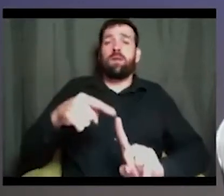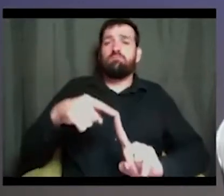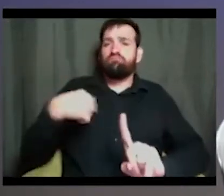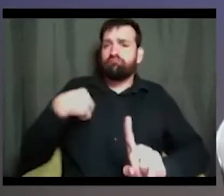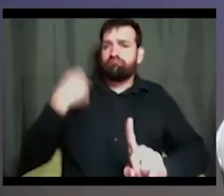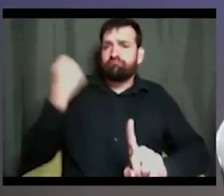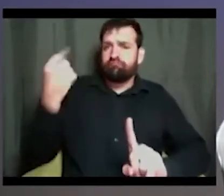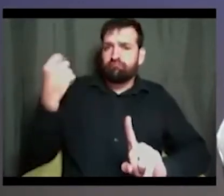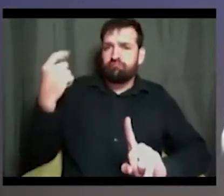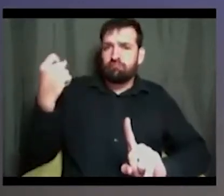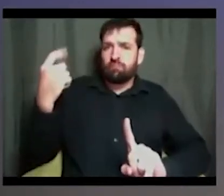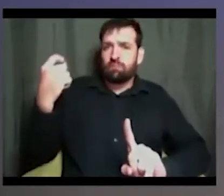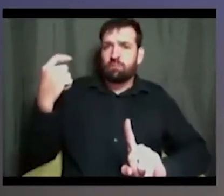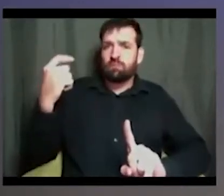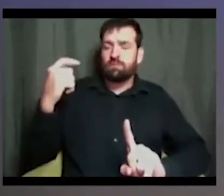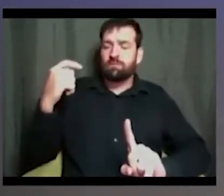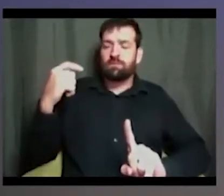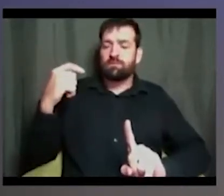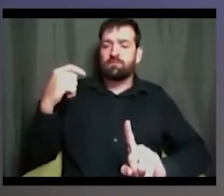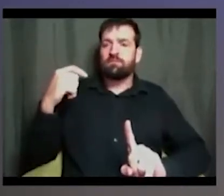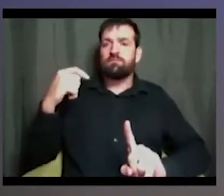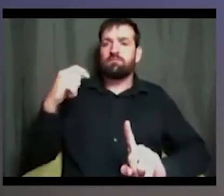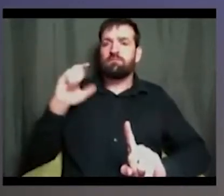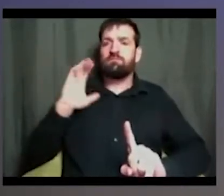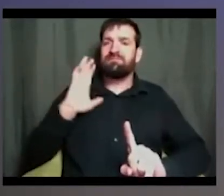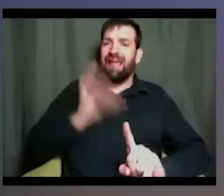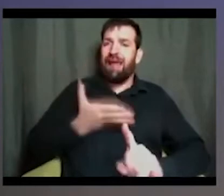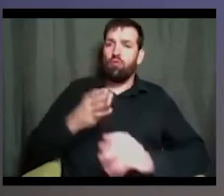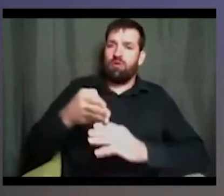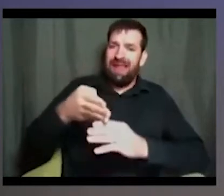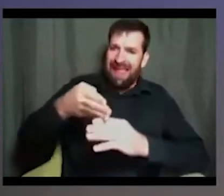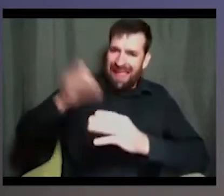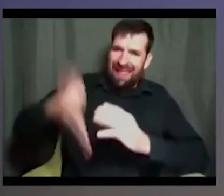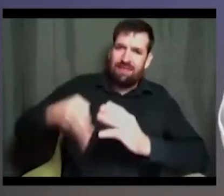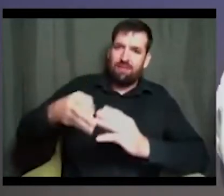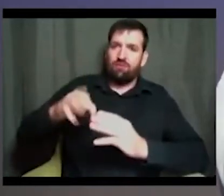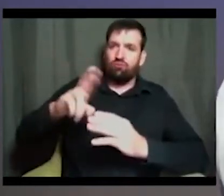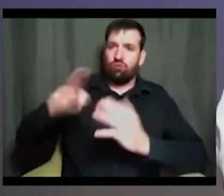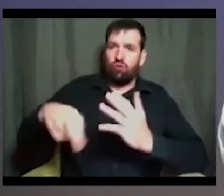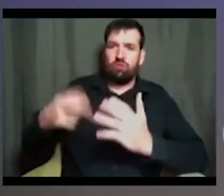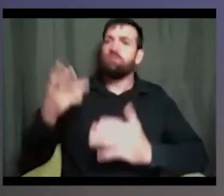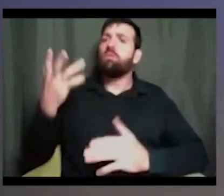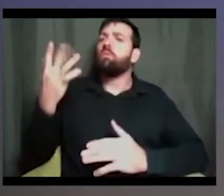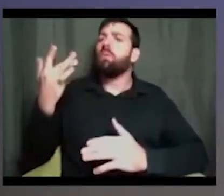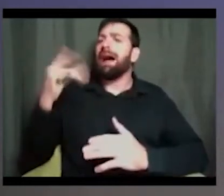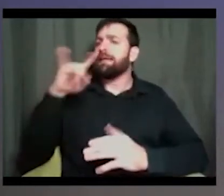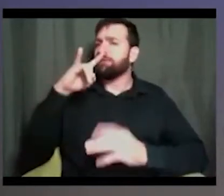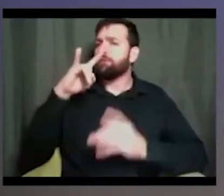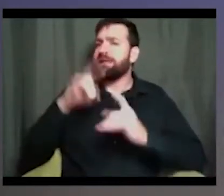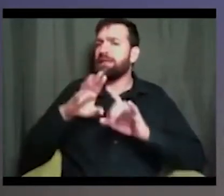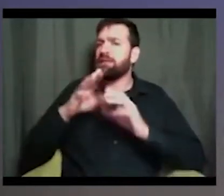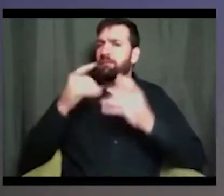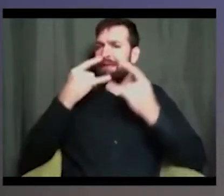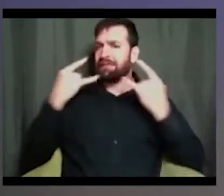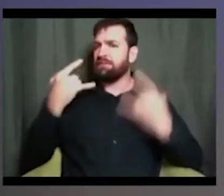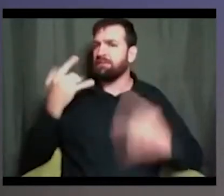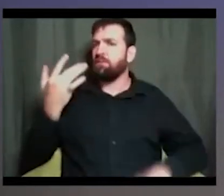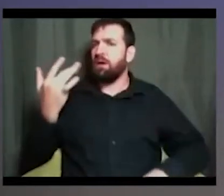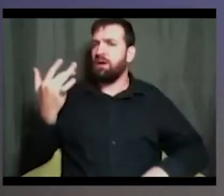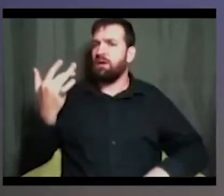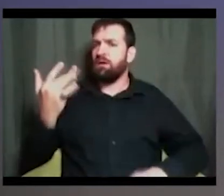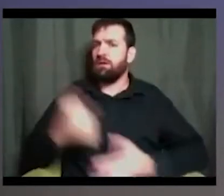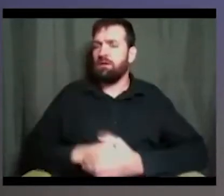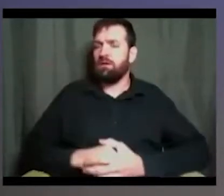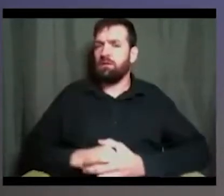what's our end result and why would we want our children masked? And I think, as before